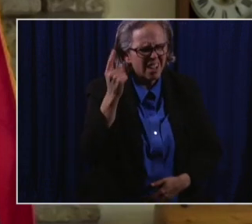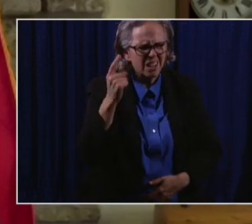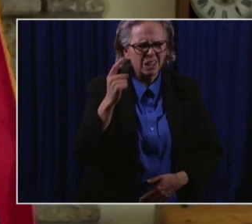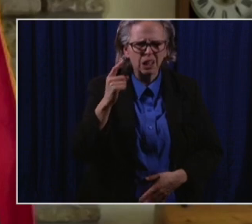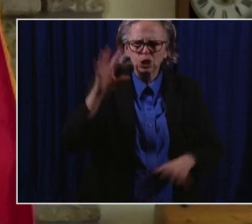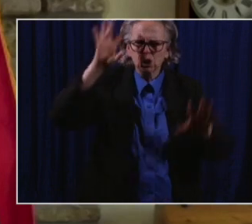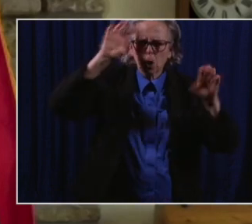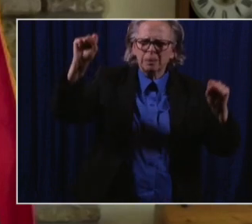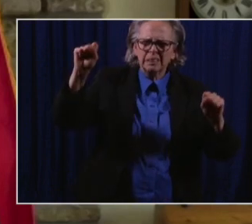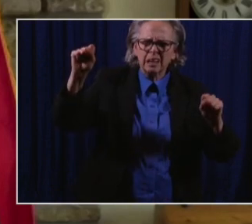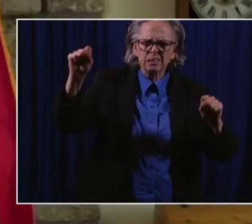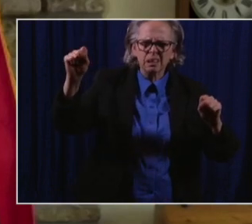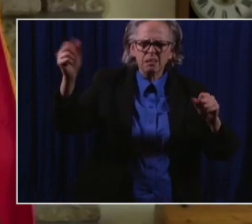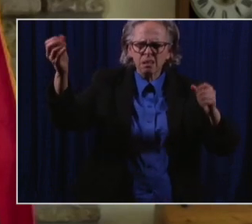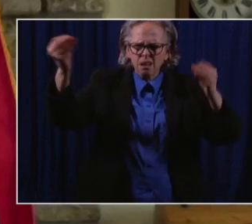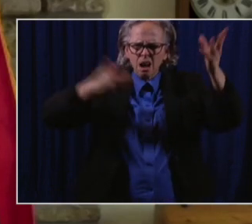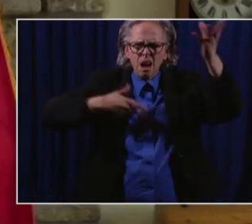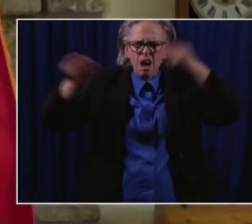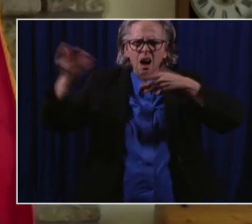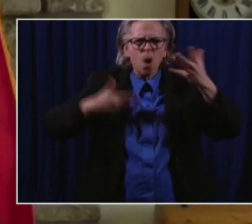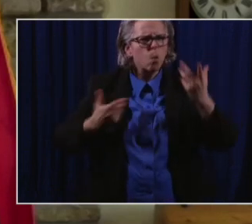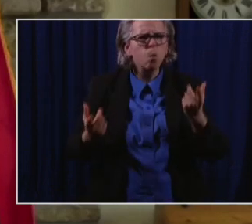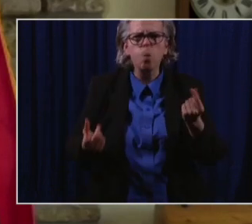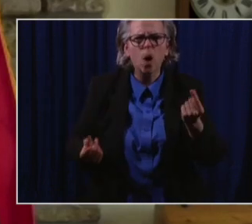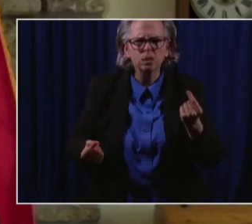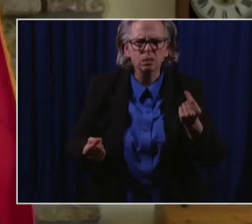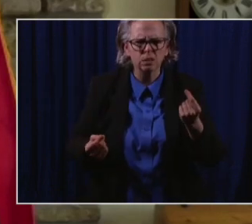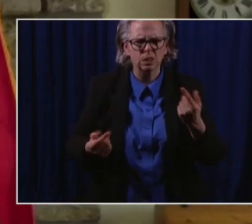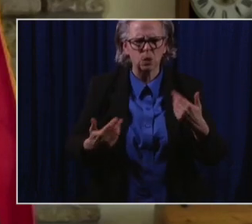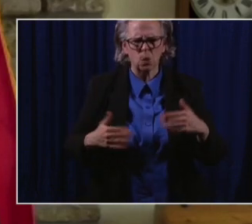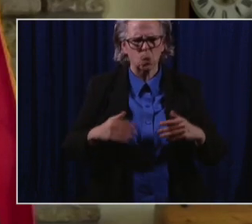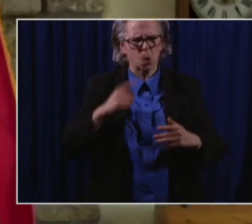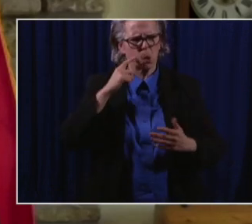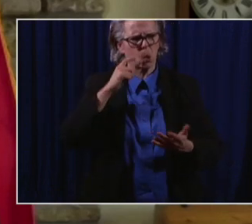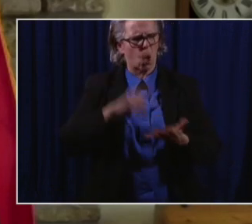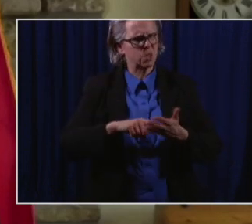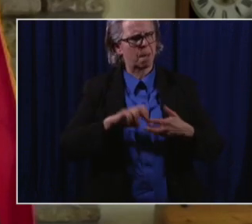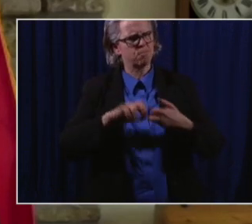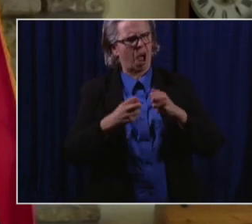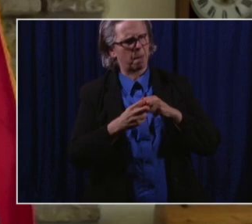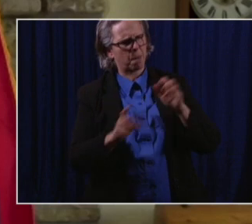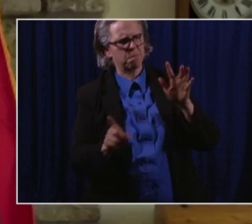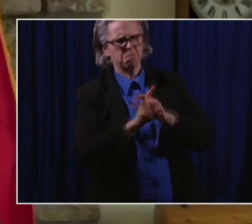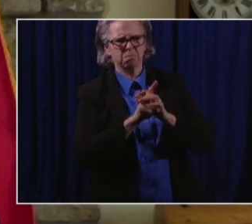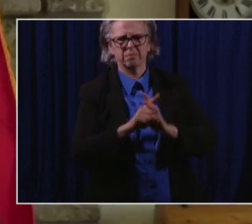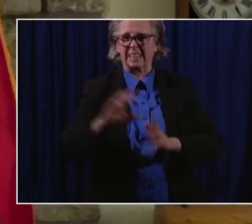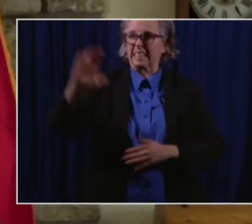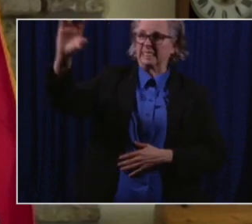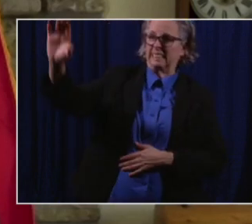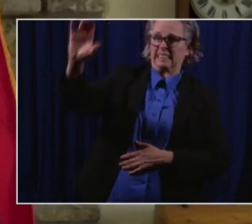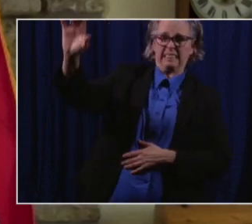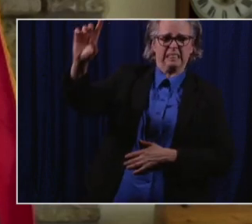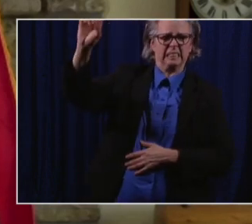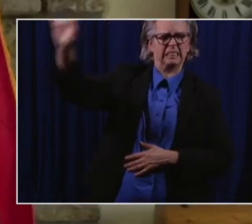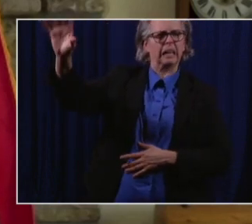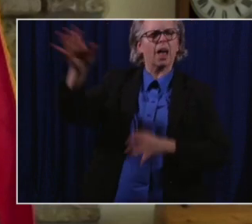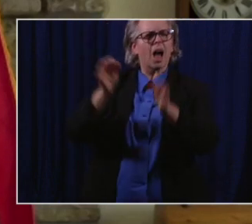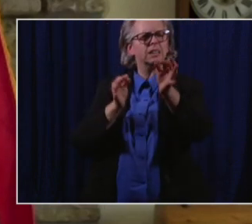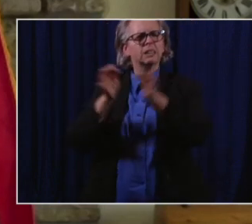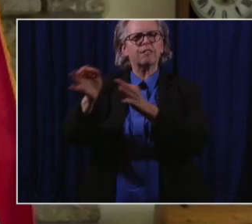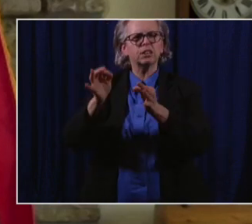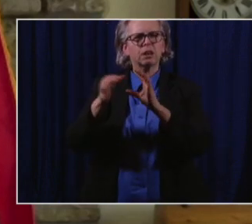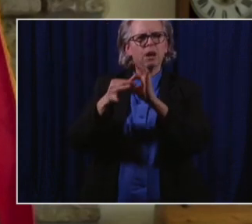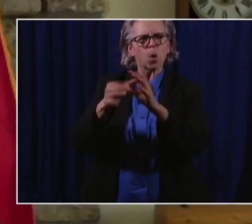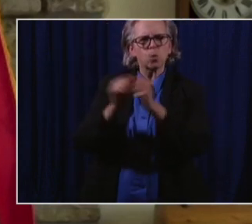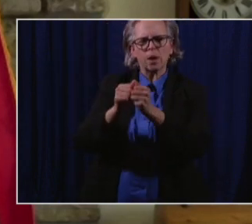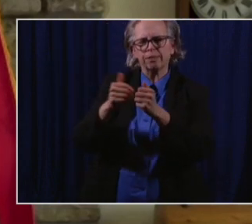the number of students who are meeting the Centers for Disease Control and Prevention's definition of close contact and are being put into